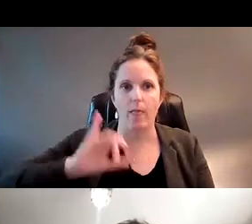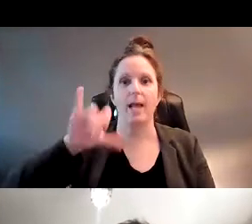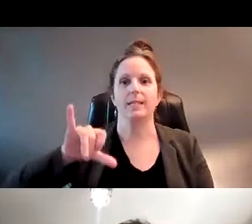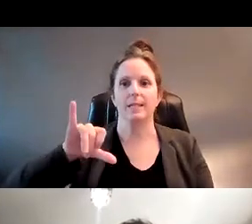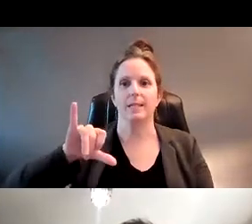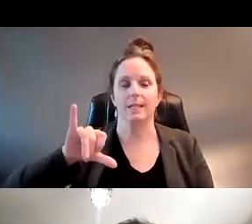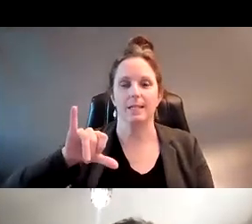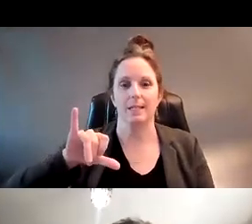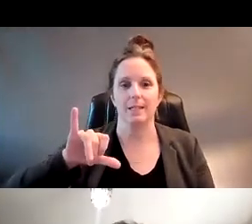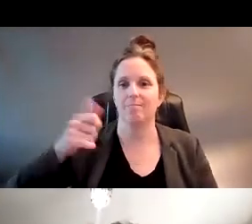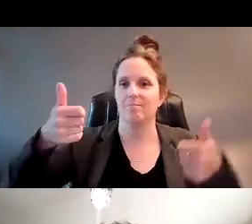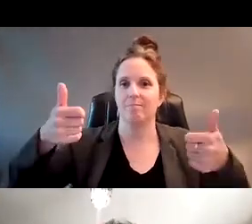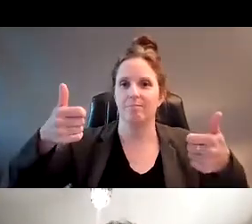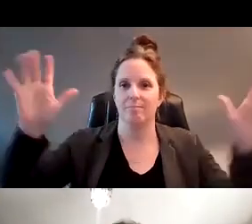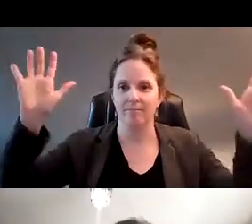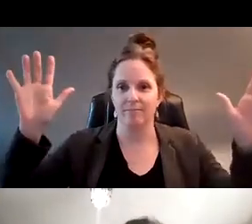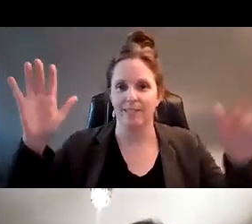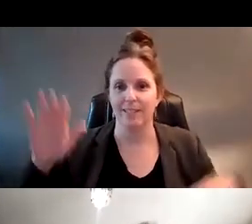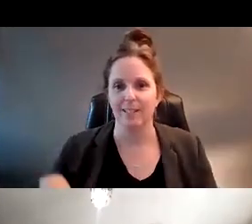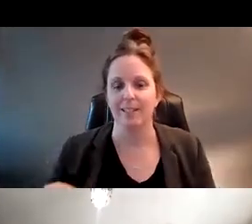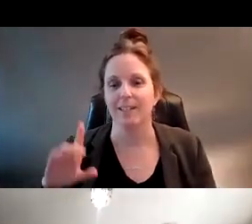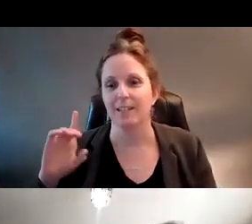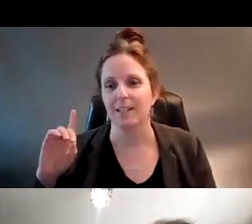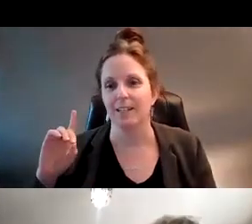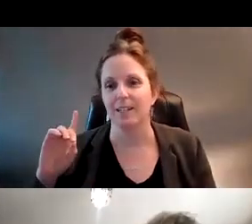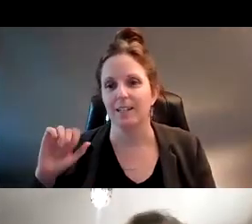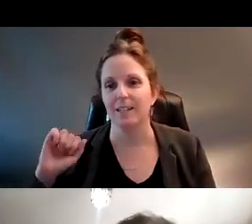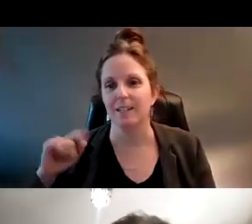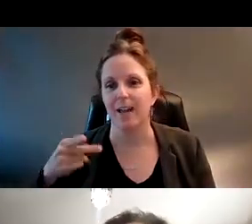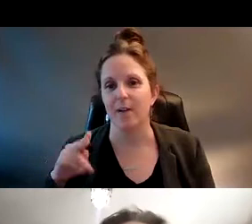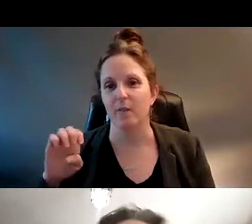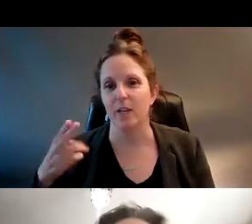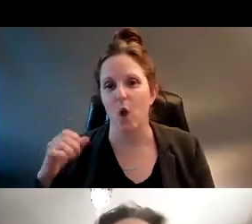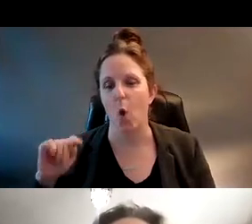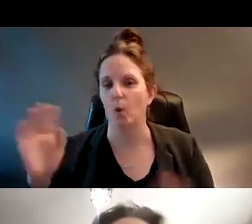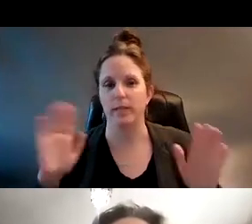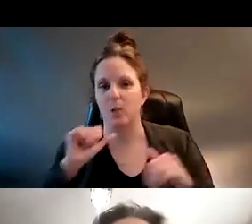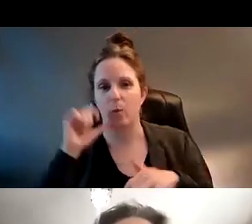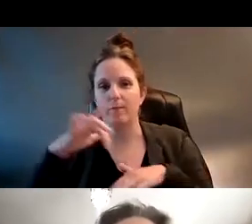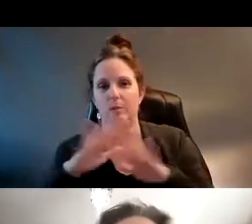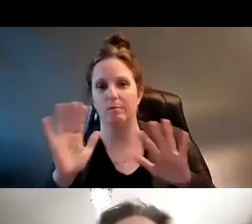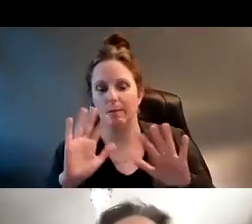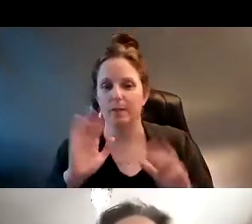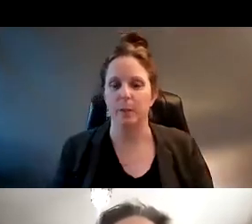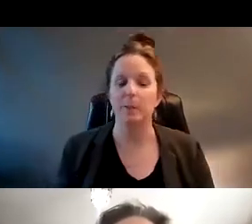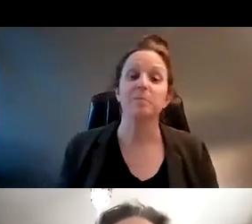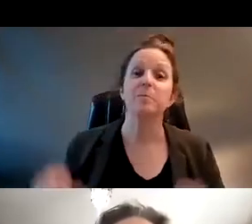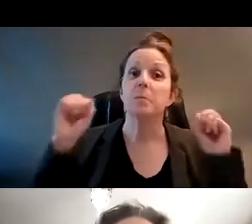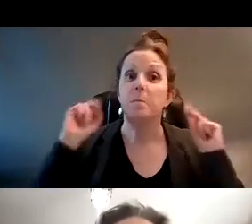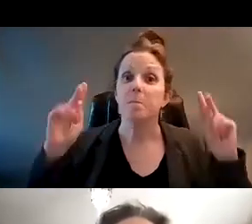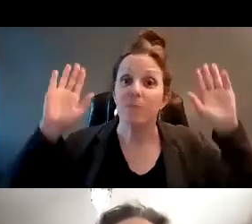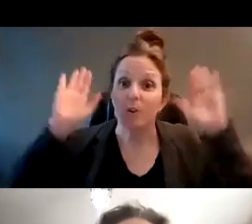Oh, There you go. You're good to go. yeah, no, I'm not going to do that other thing. All right, well, yeah, it's great to be here